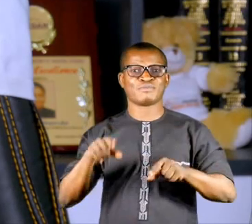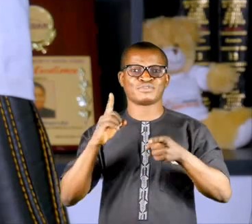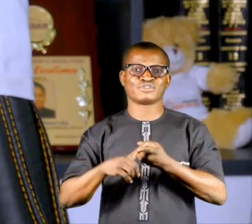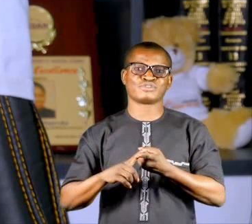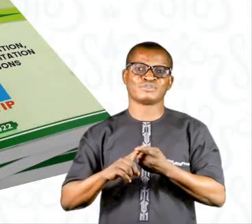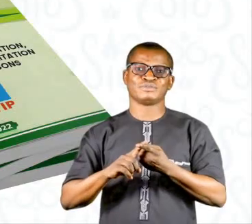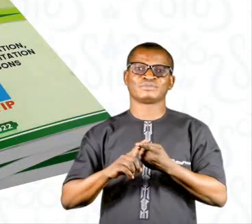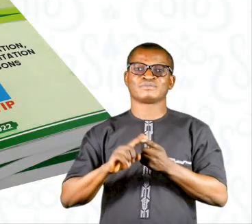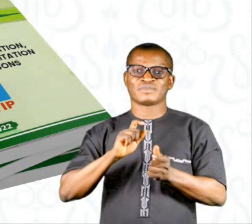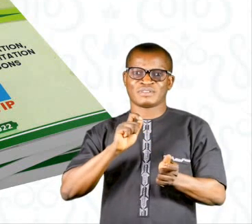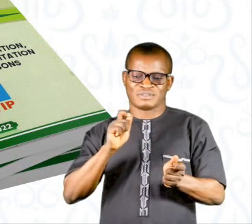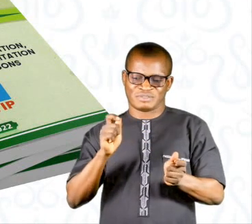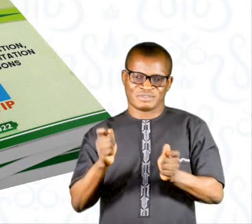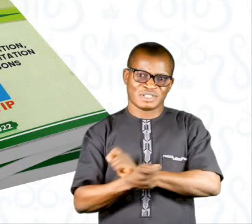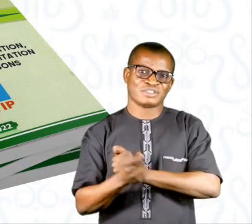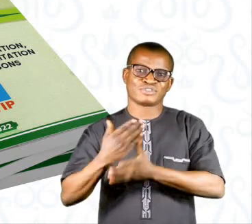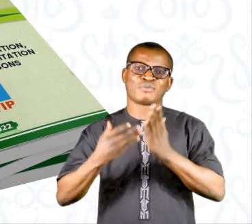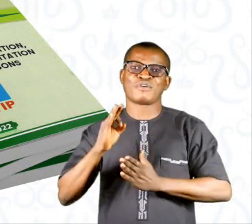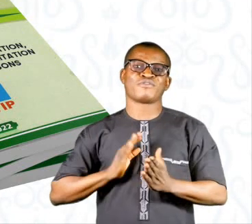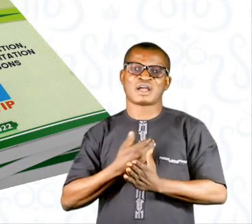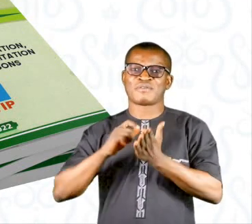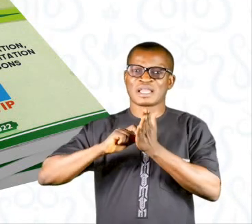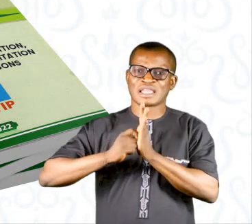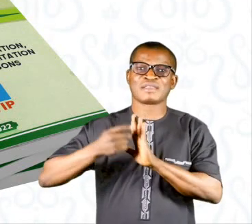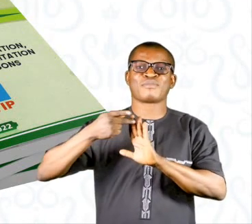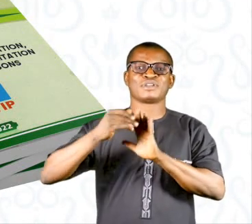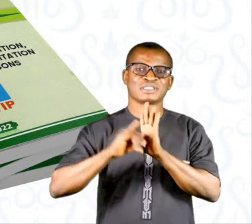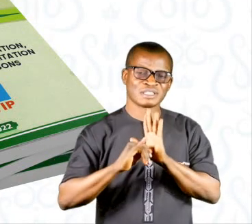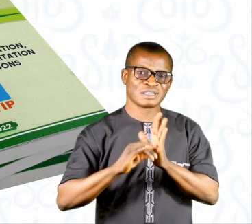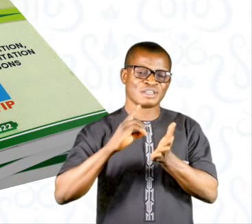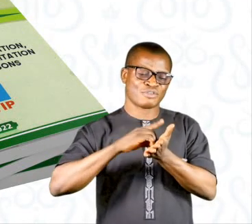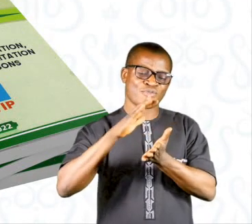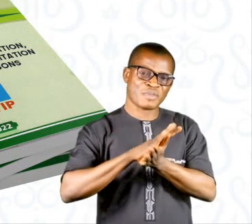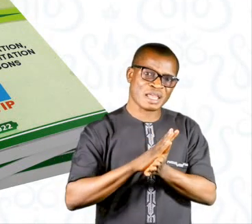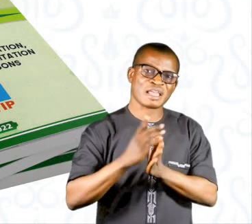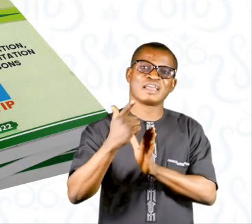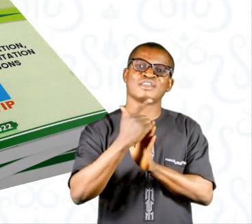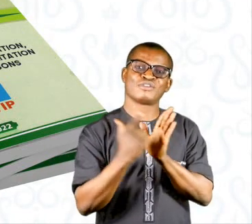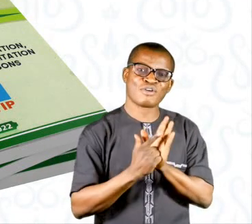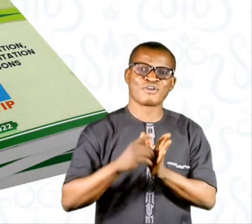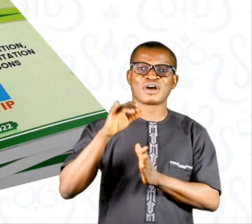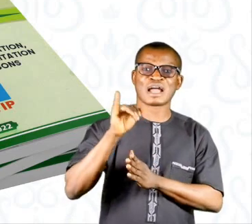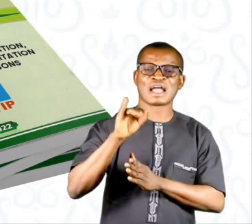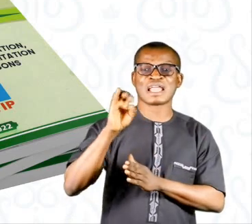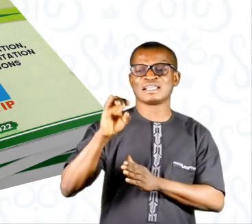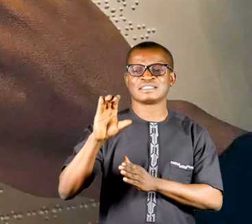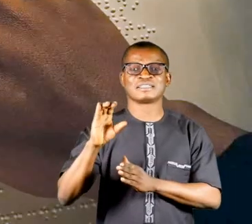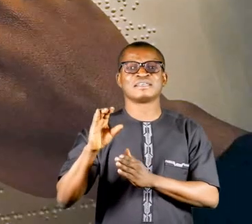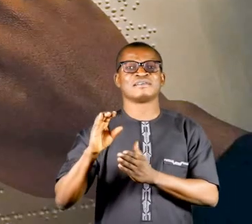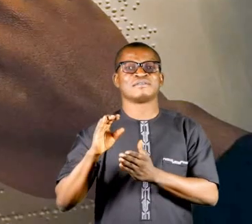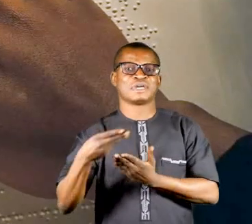to transcribe some of our key policy documents, our laws, and IC